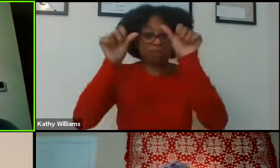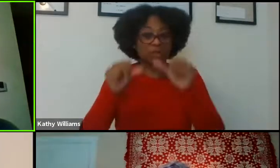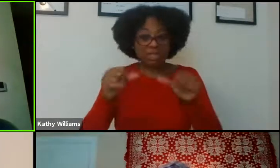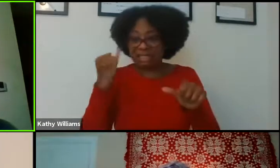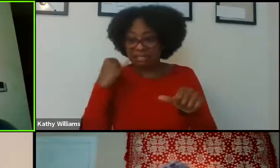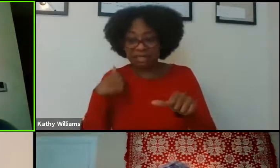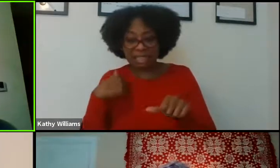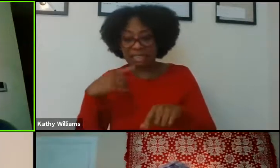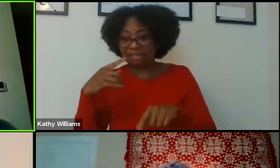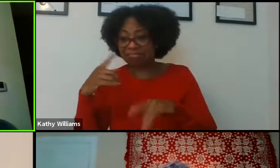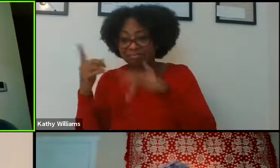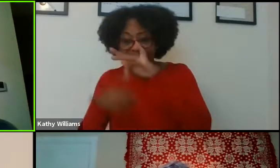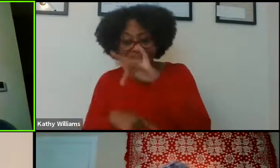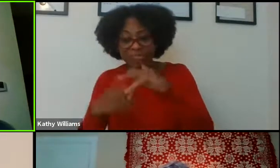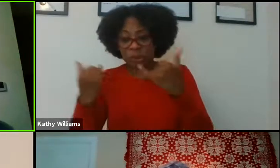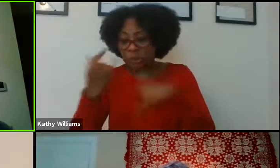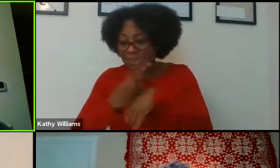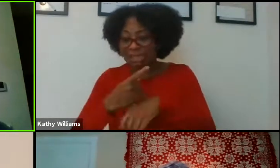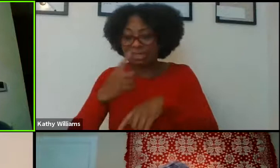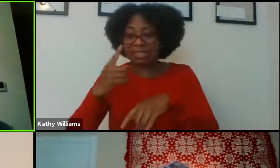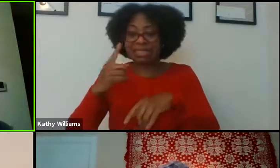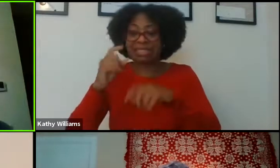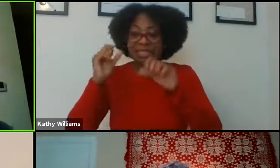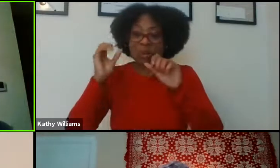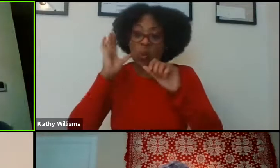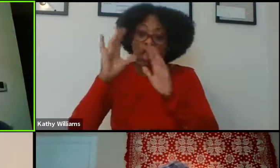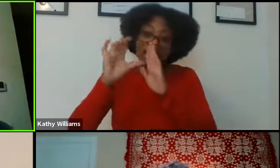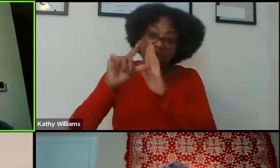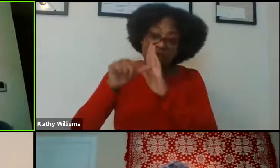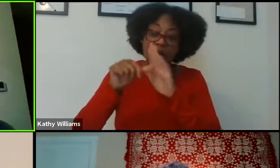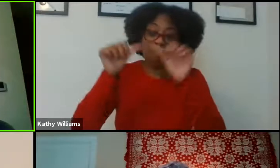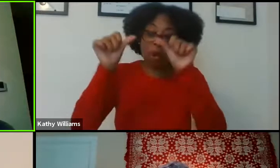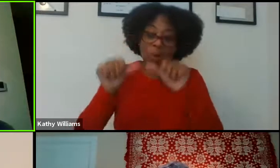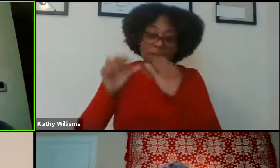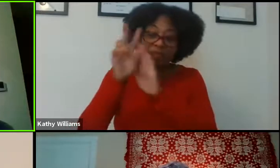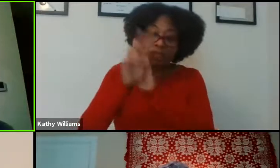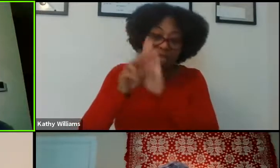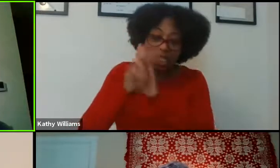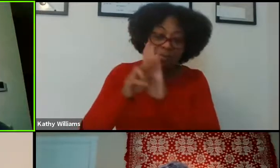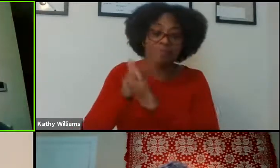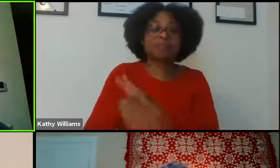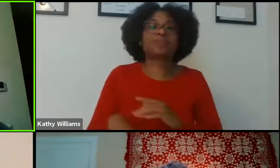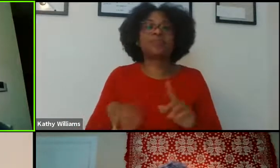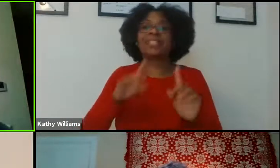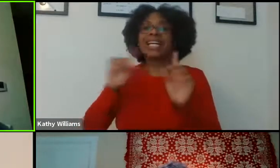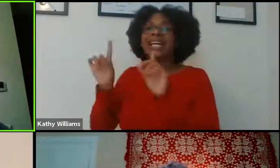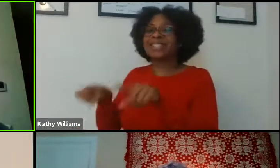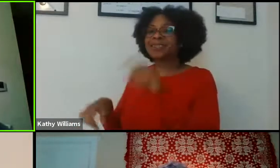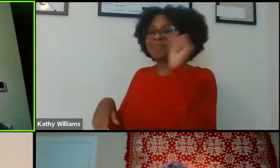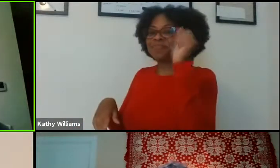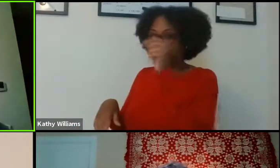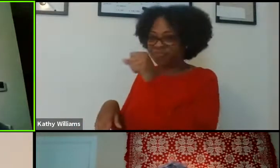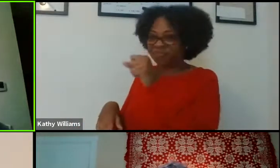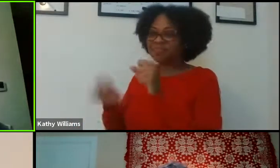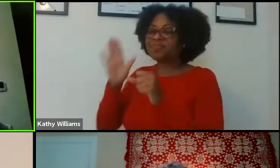sessions will be available on demand after the fact. Okay. Hope that answers your